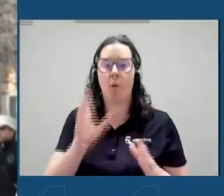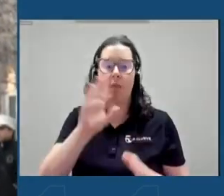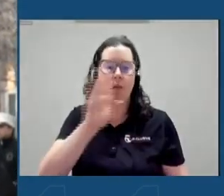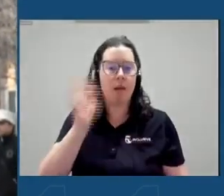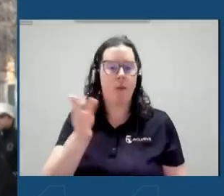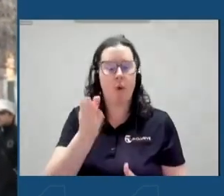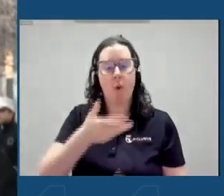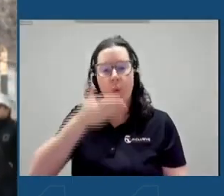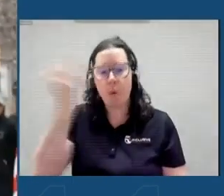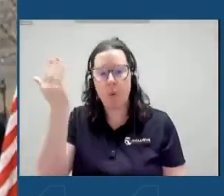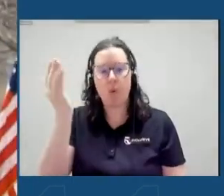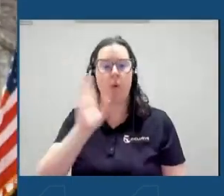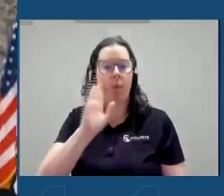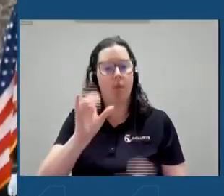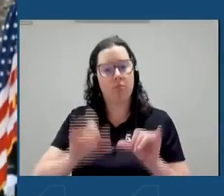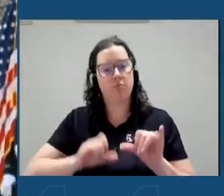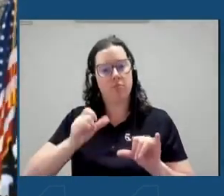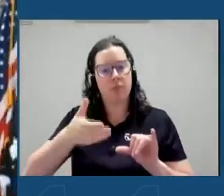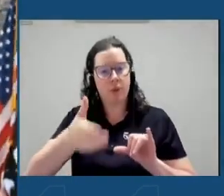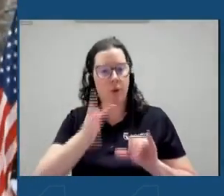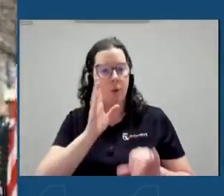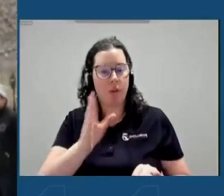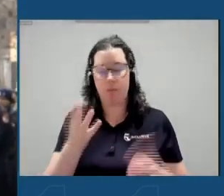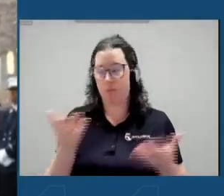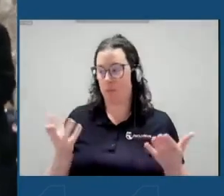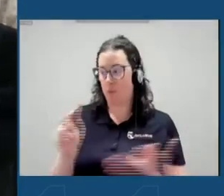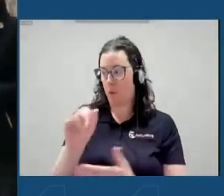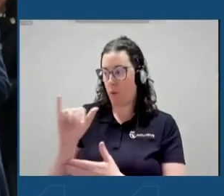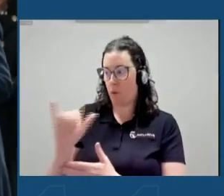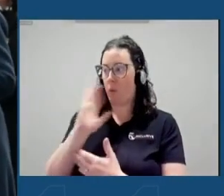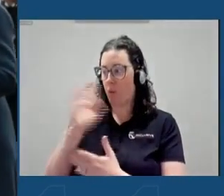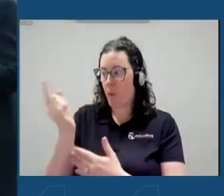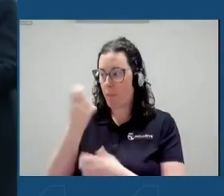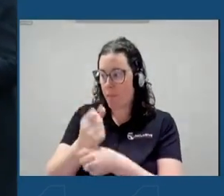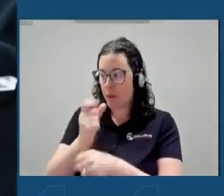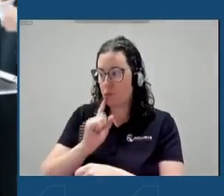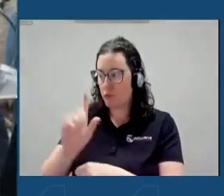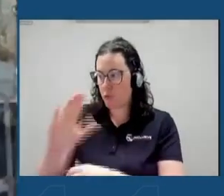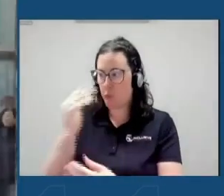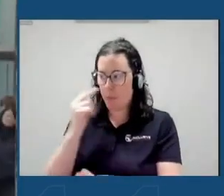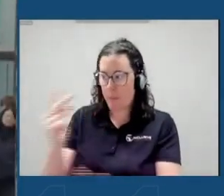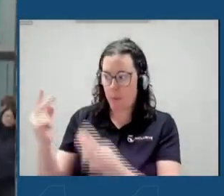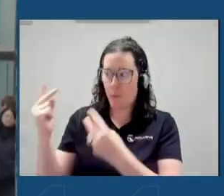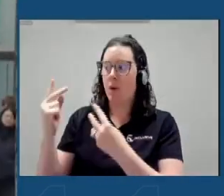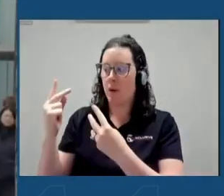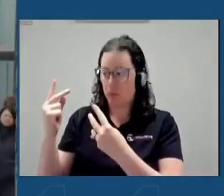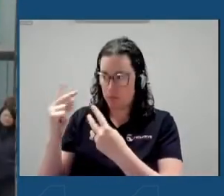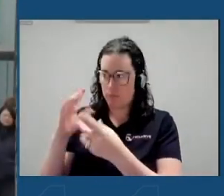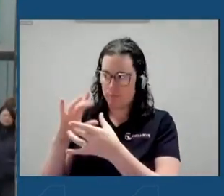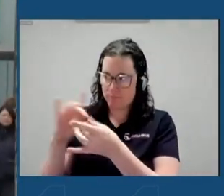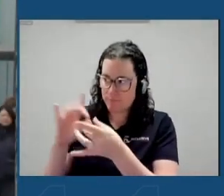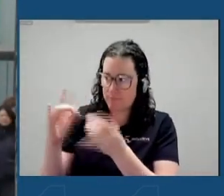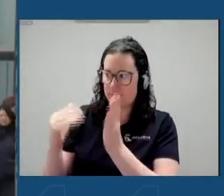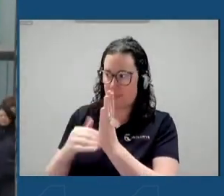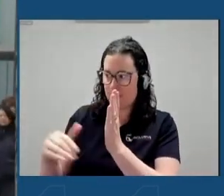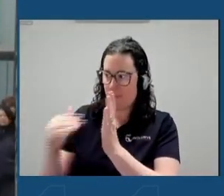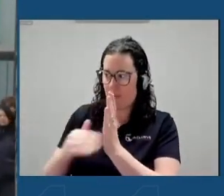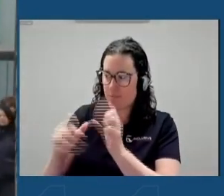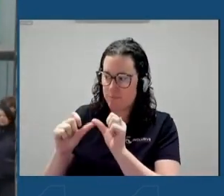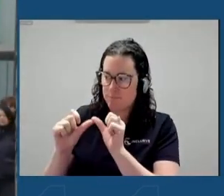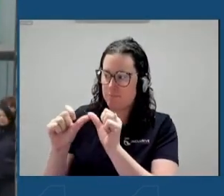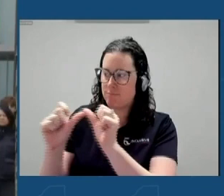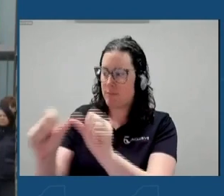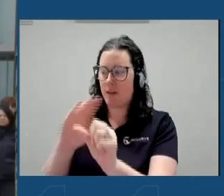is something we in New York will always ensure that the memory is never lost. But 30 years ago